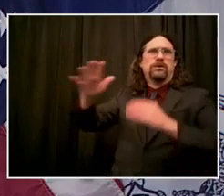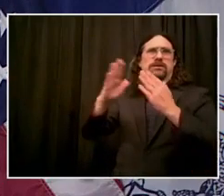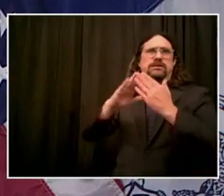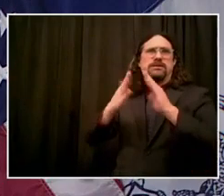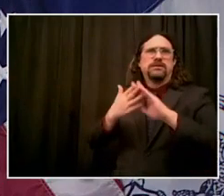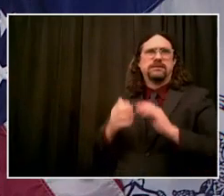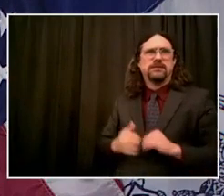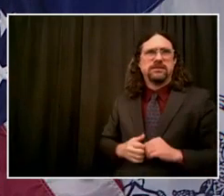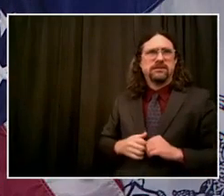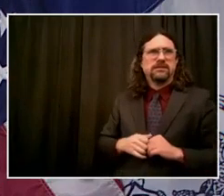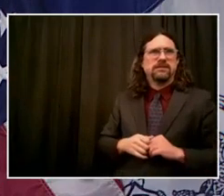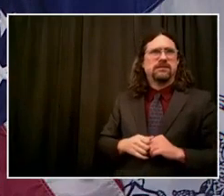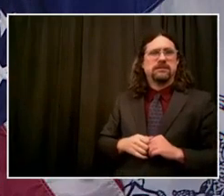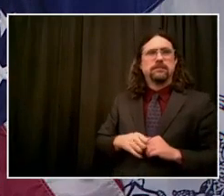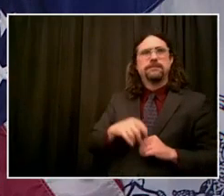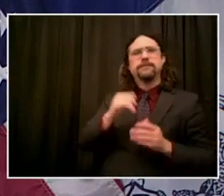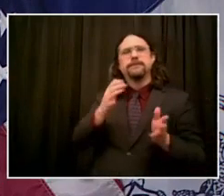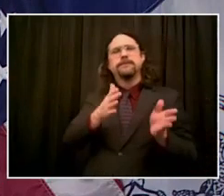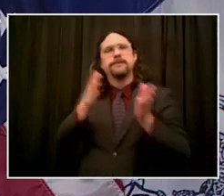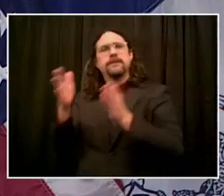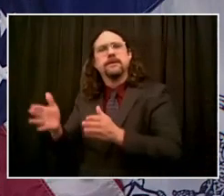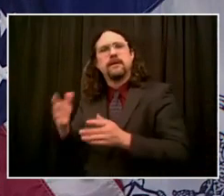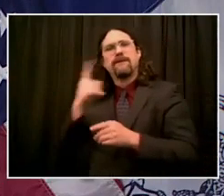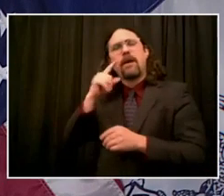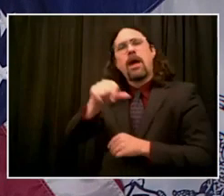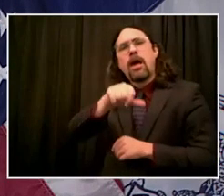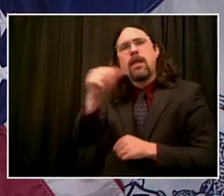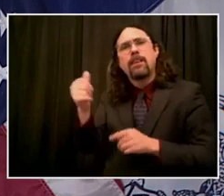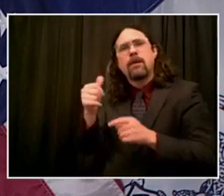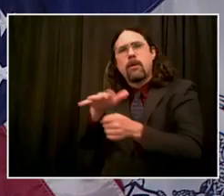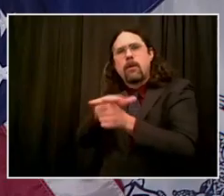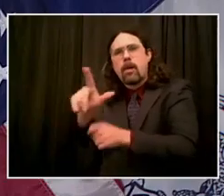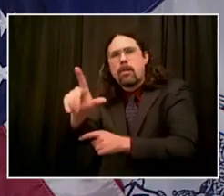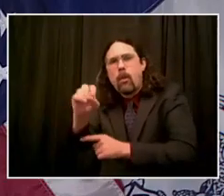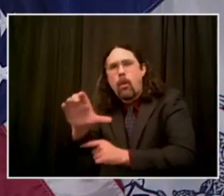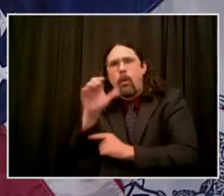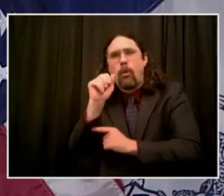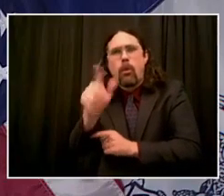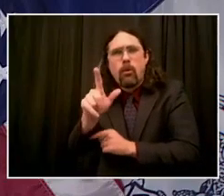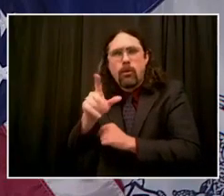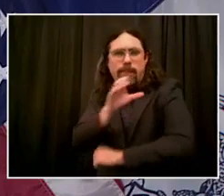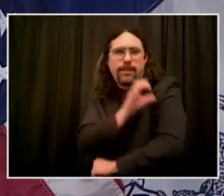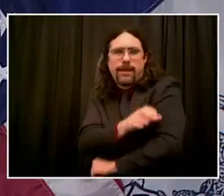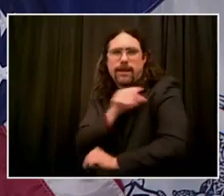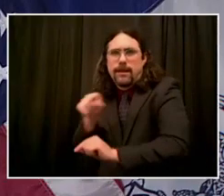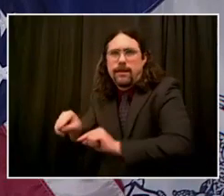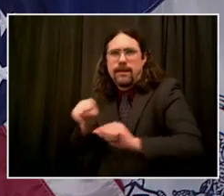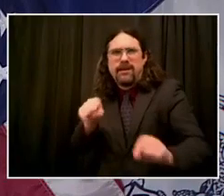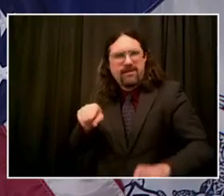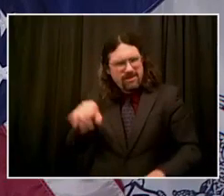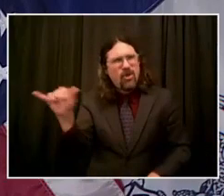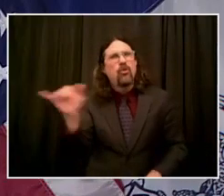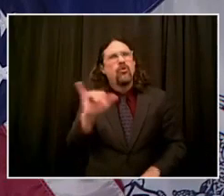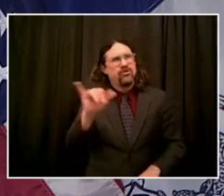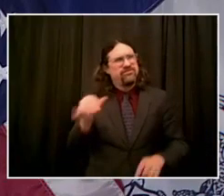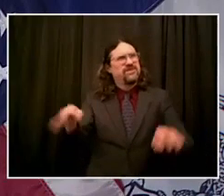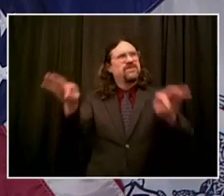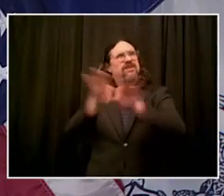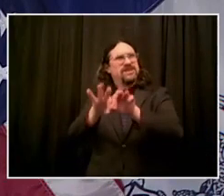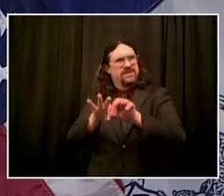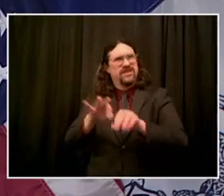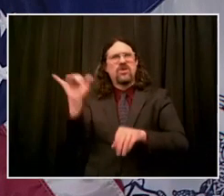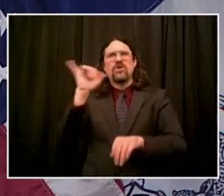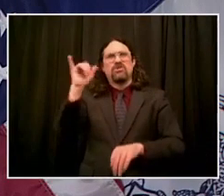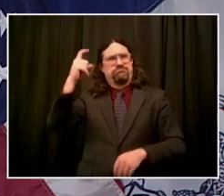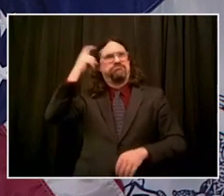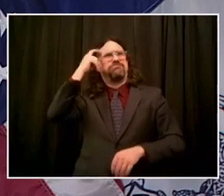more telemedicine with their patients. We want them to do more grassroots public health work. We're going to be supporting them in all that.